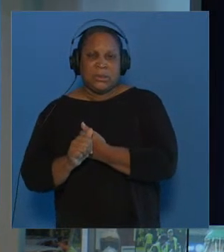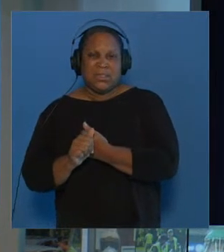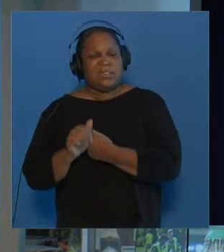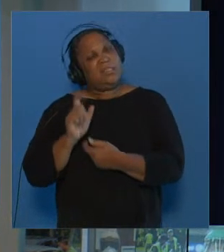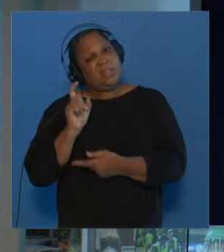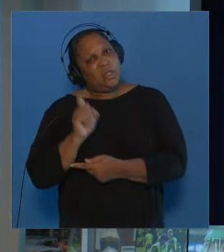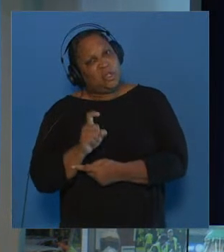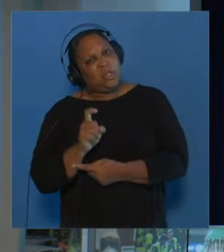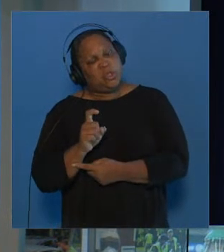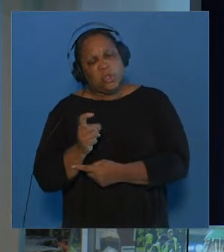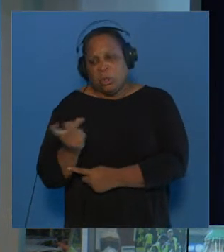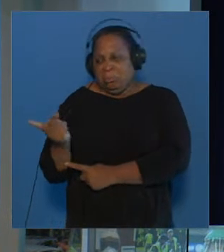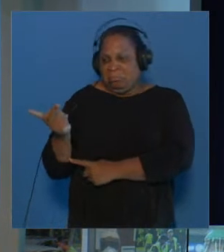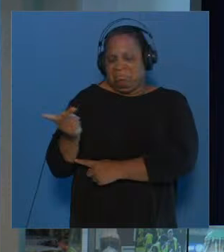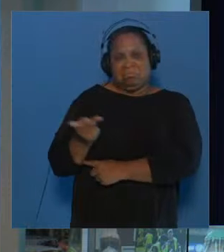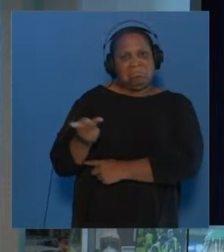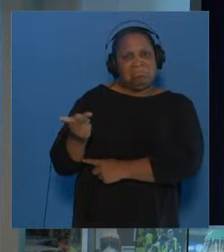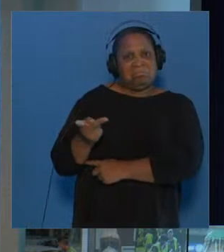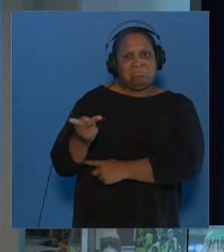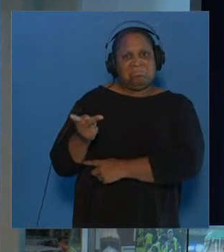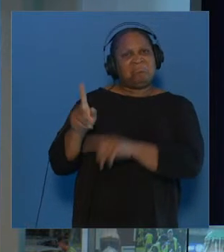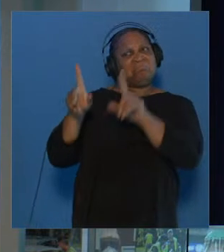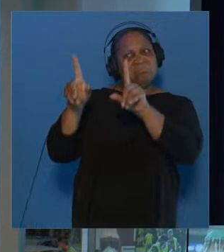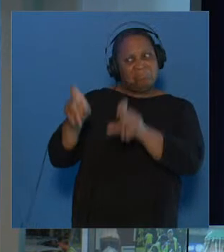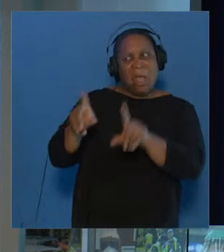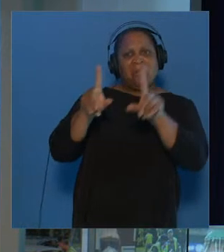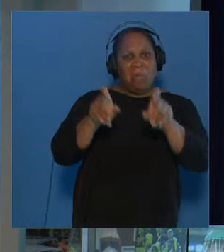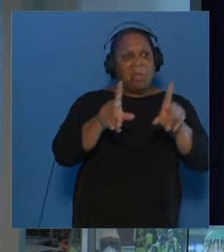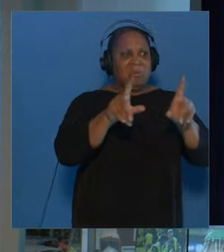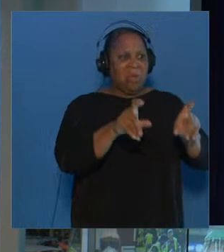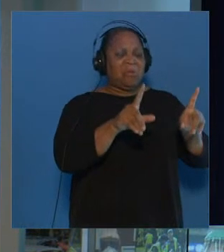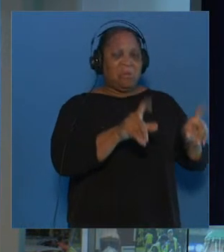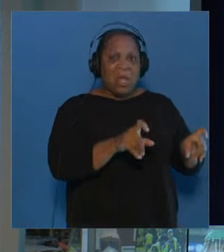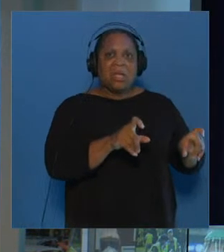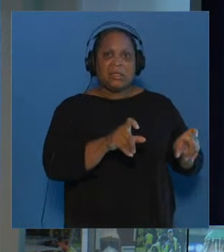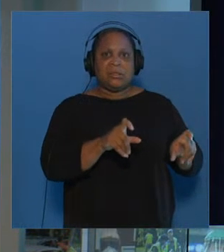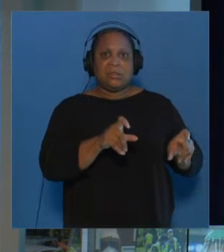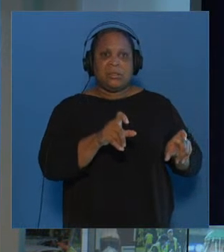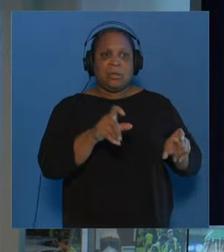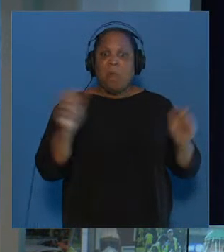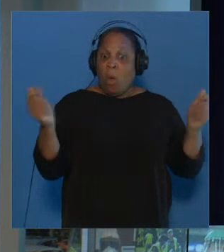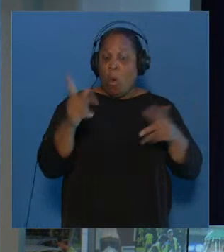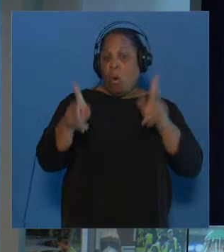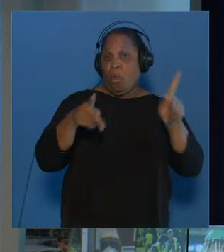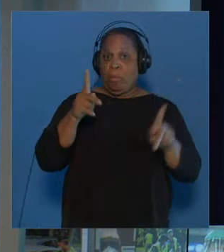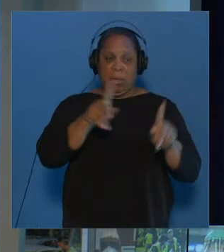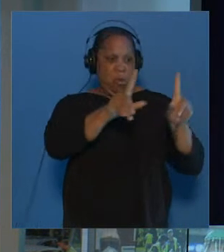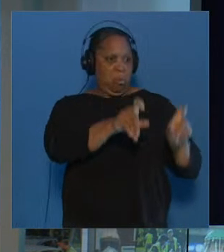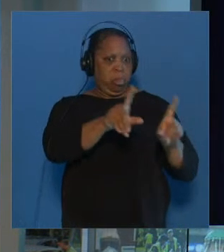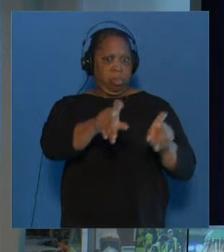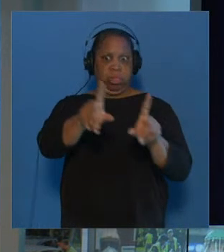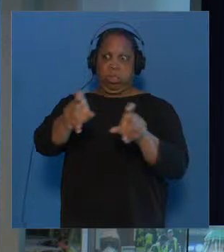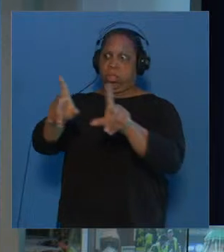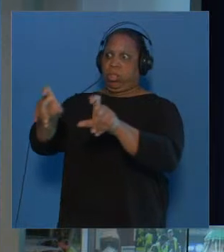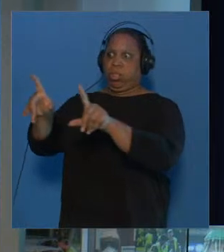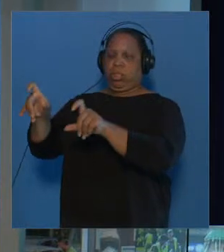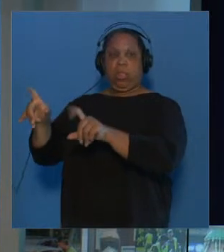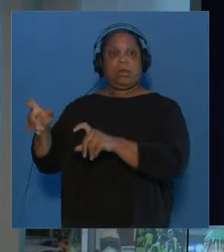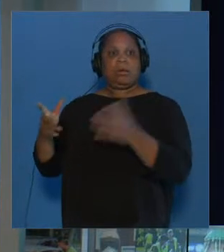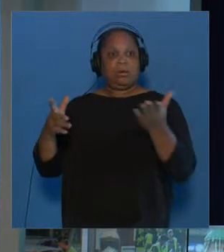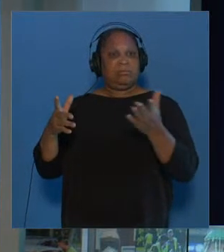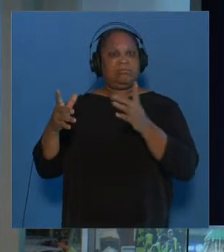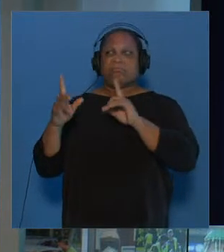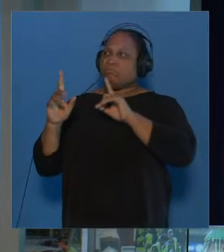Should these individuals be retested that were at that facility? Should they be